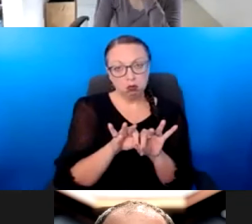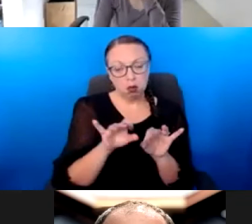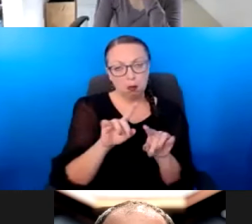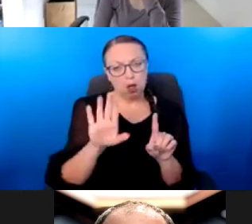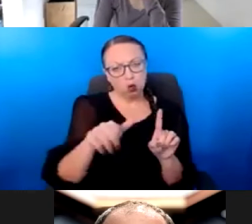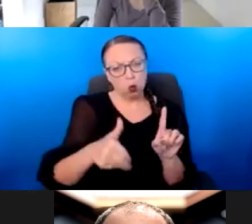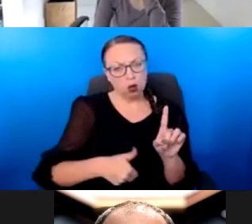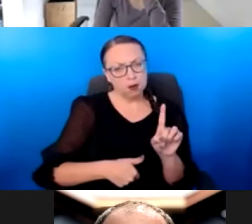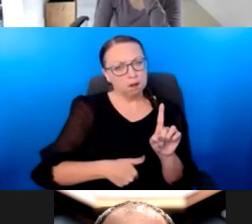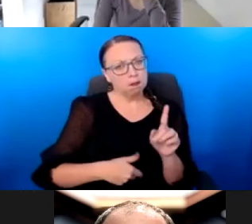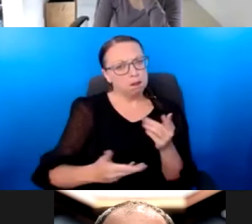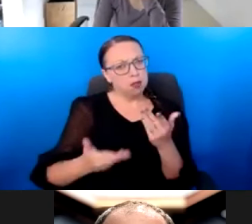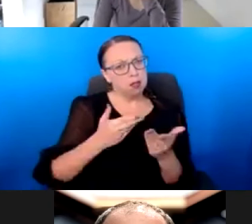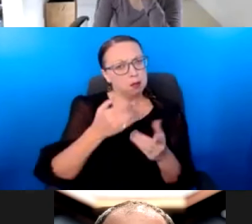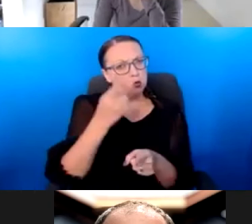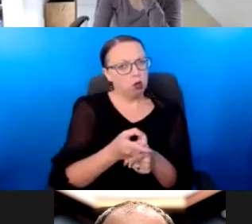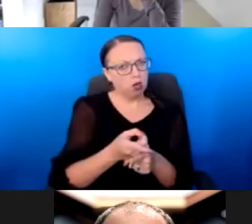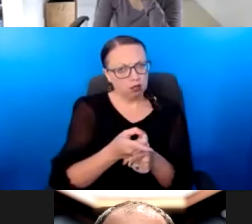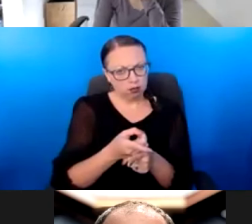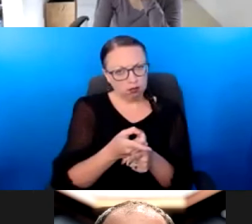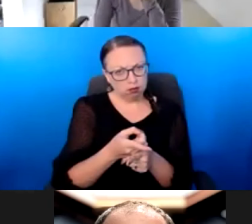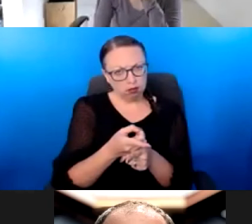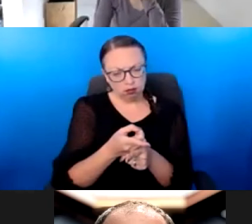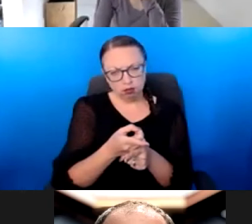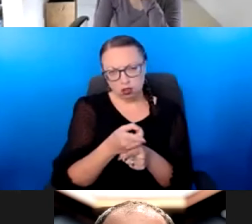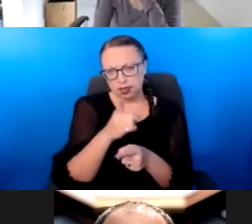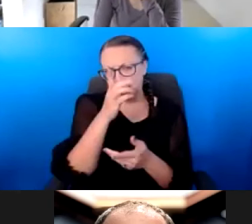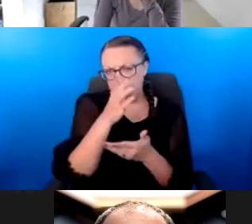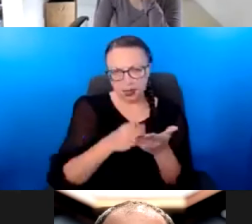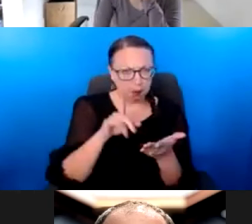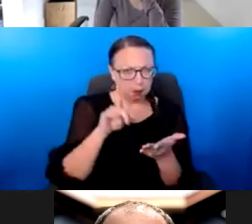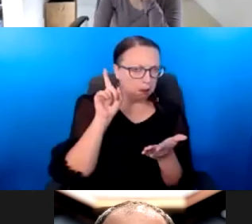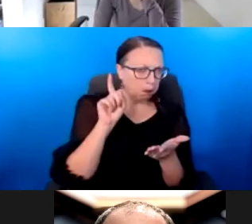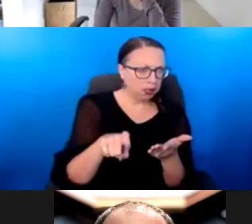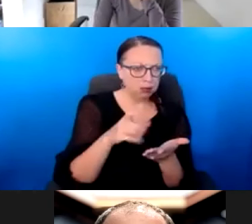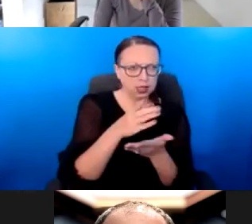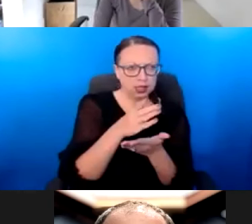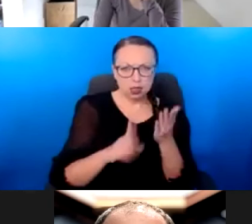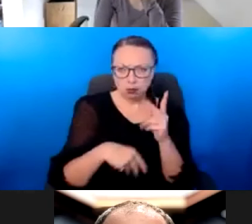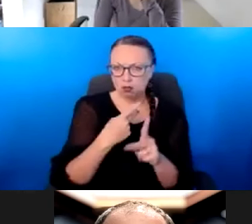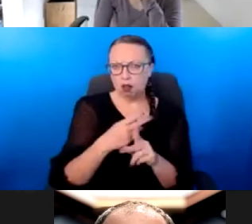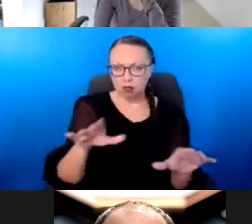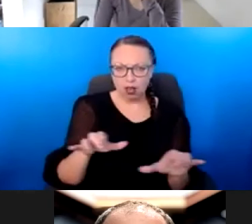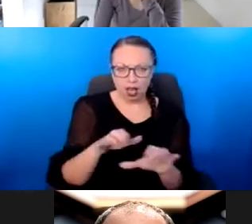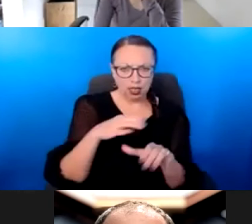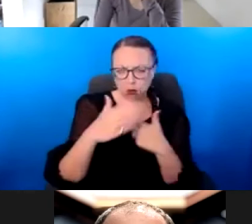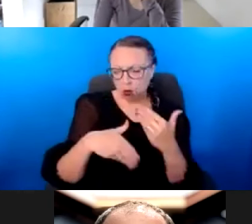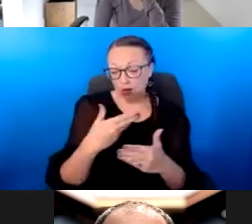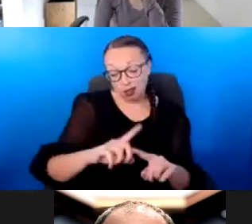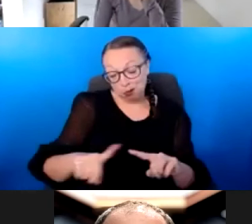intuition is probably correct. There's got to be some kind of active process, but who knows?